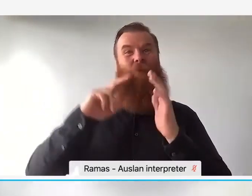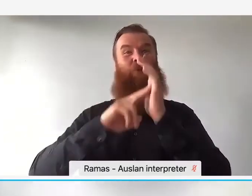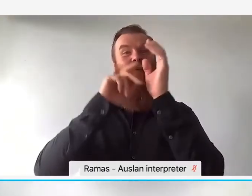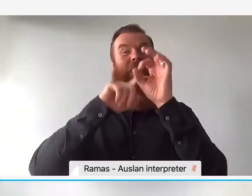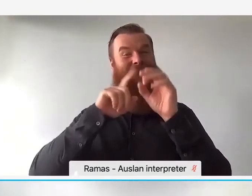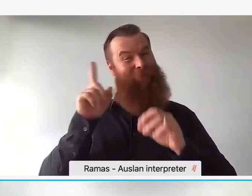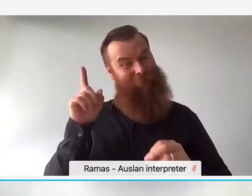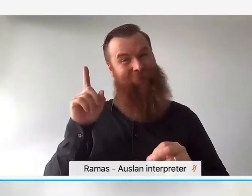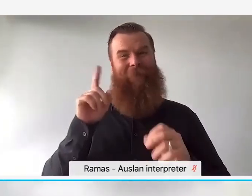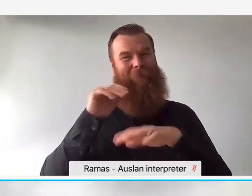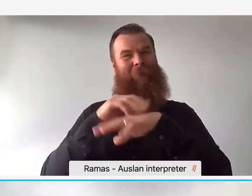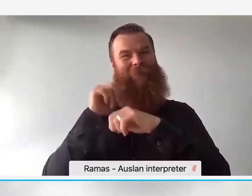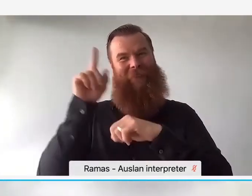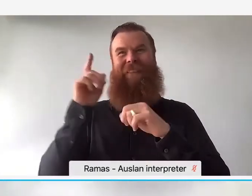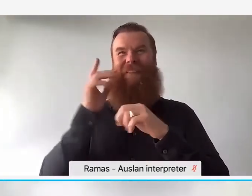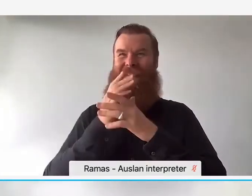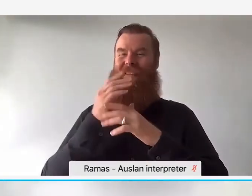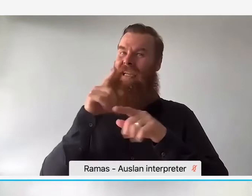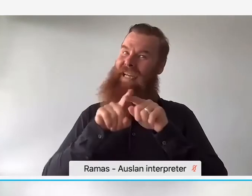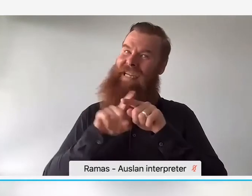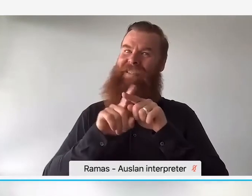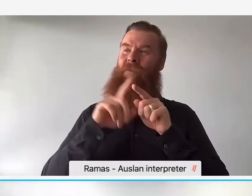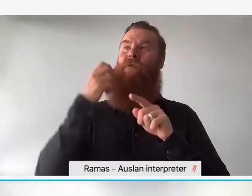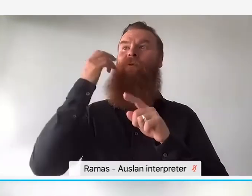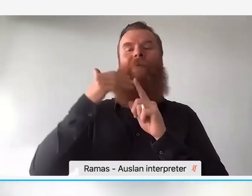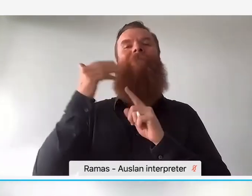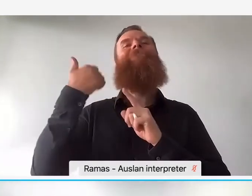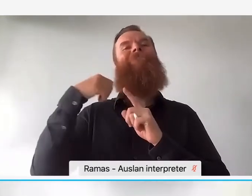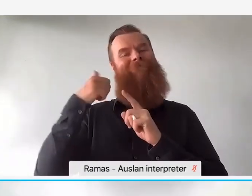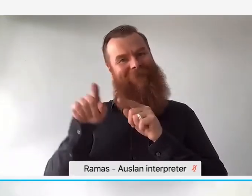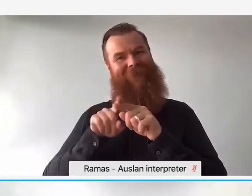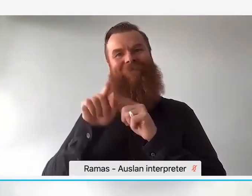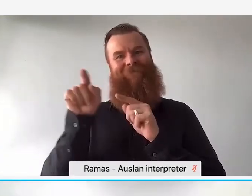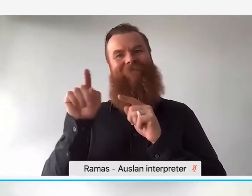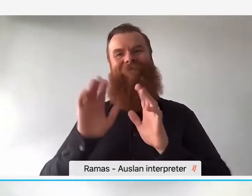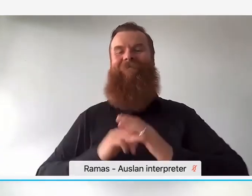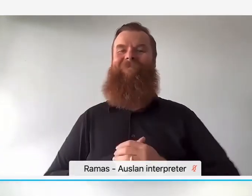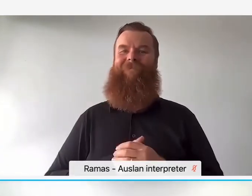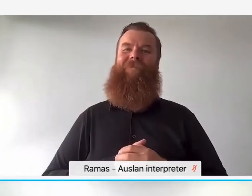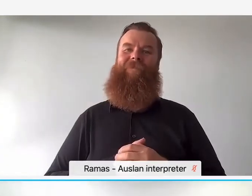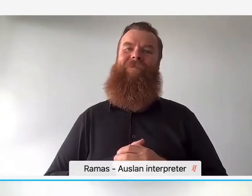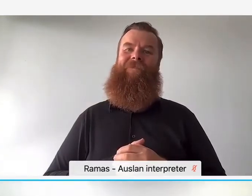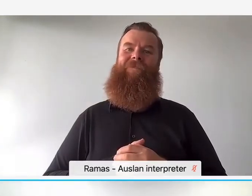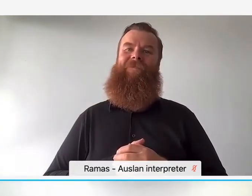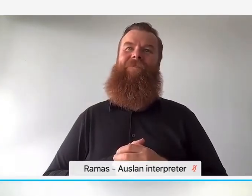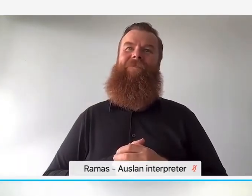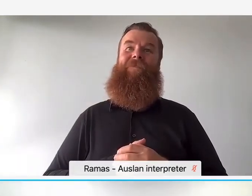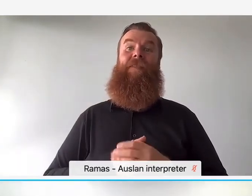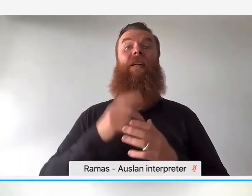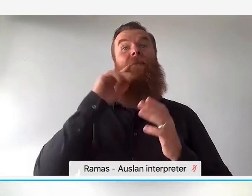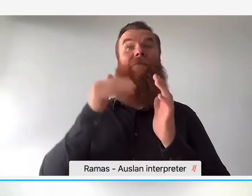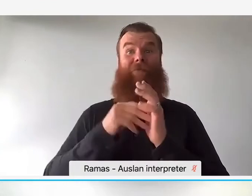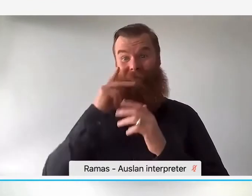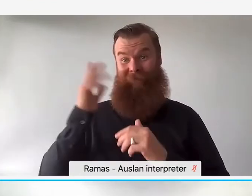so a learning for us to take into account for future uplifts. The last two slides I have are of the arrival of